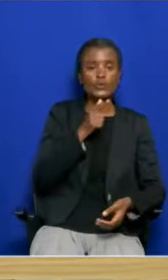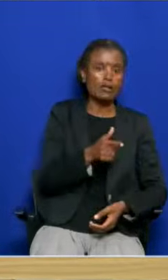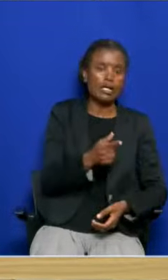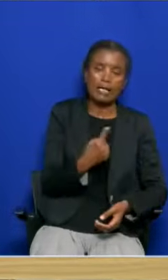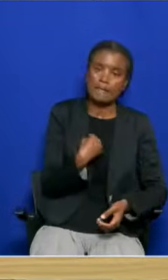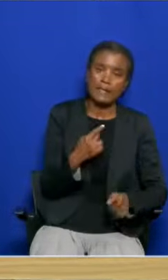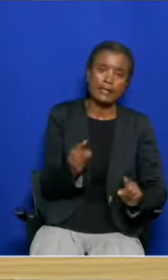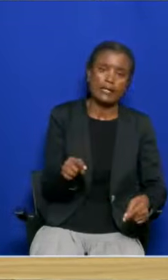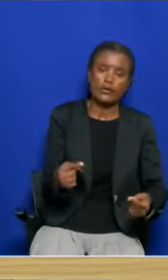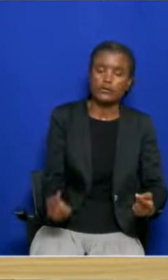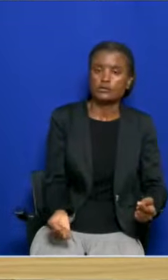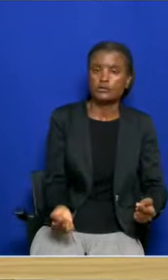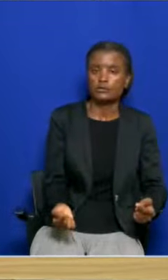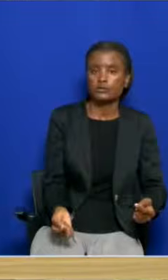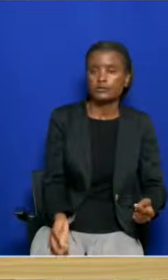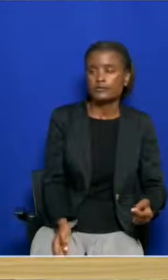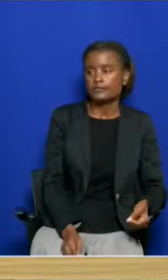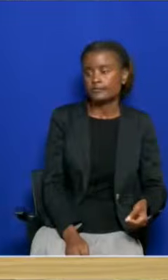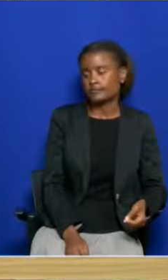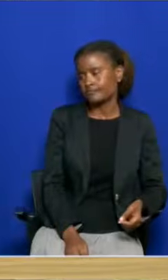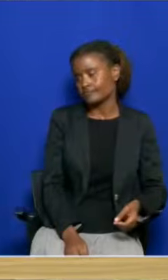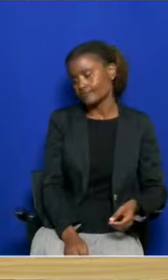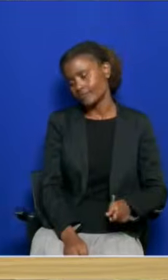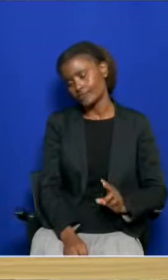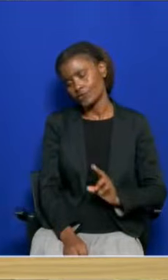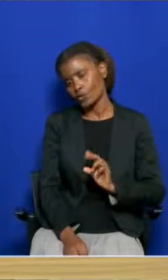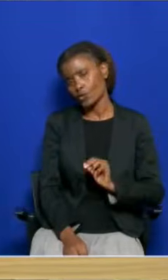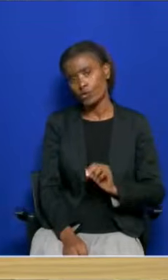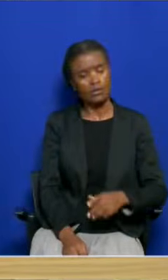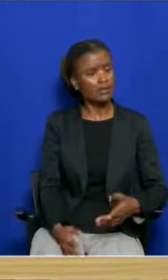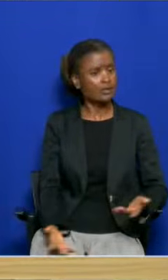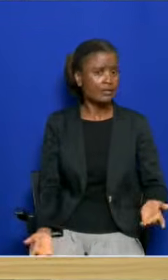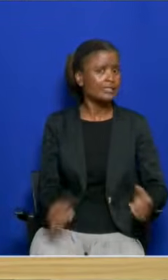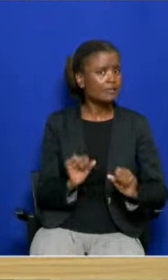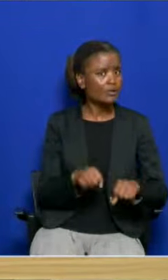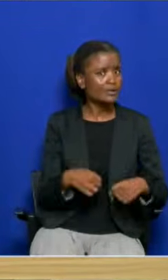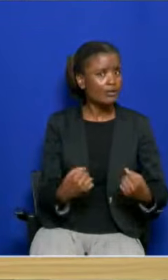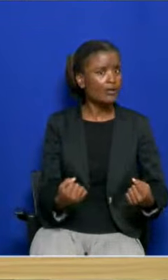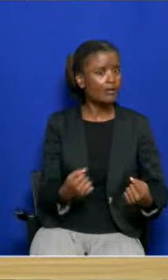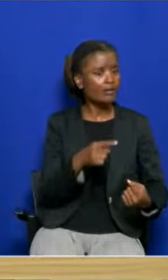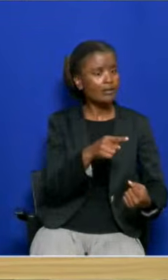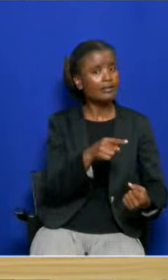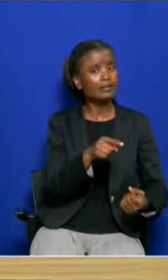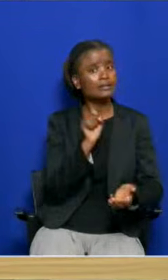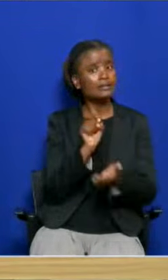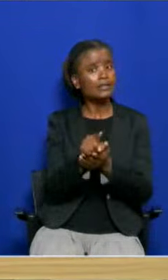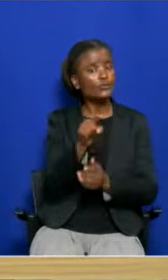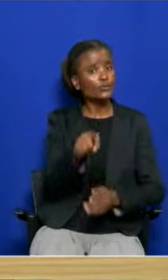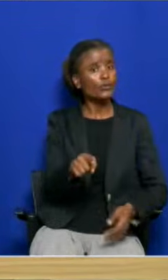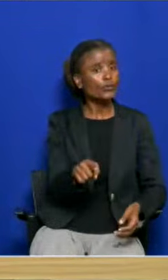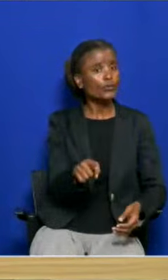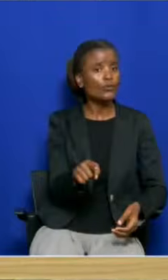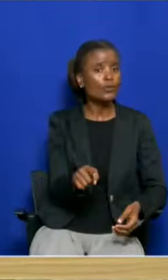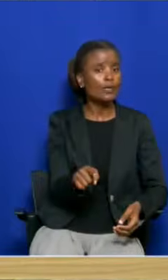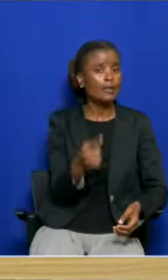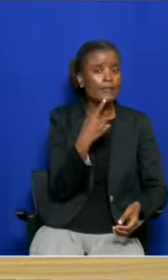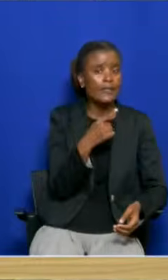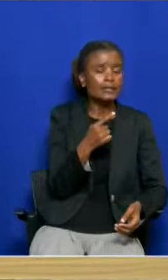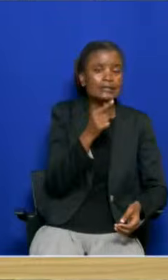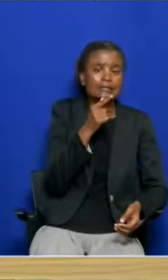No. It's improbable that he sent this to you without saying anything to you about it. It's just improbable.